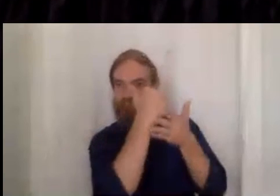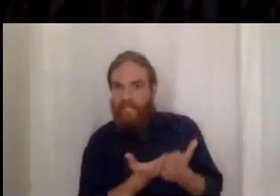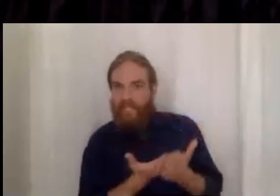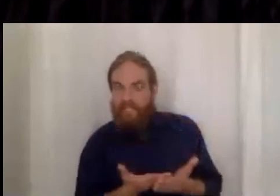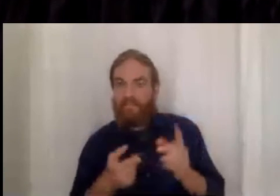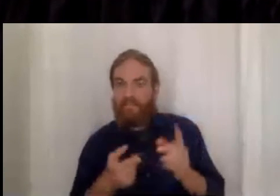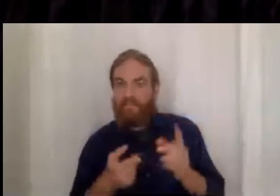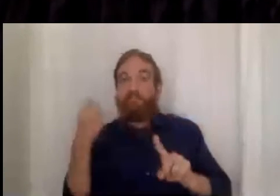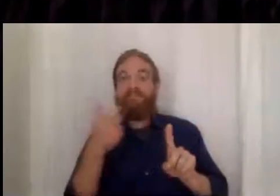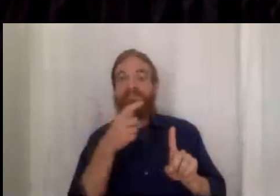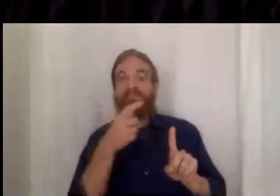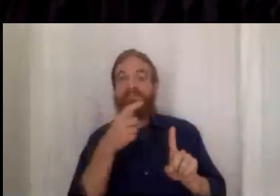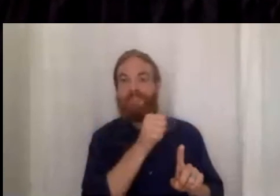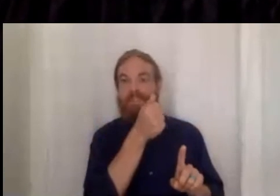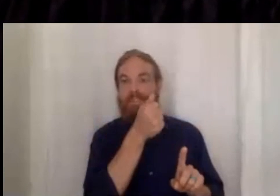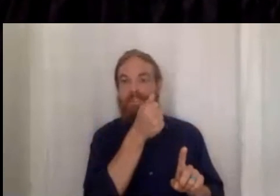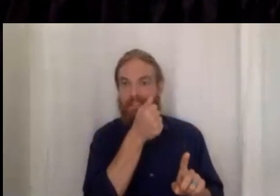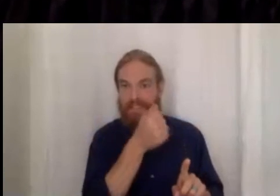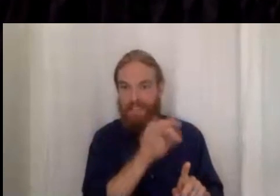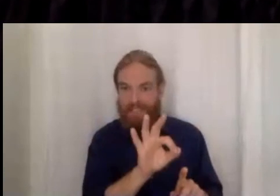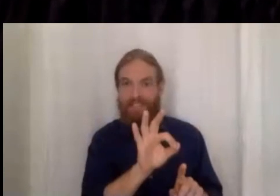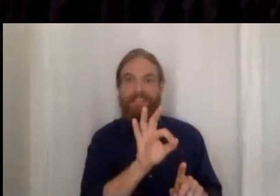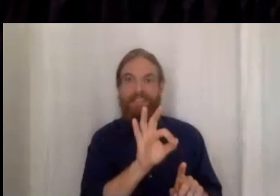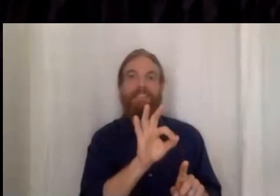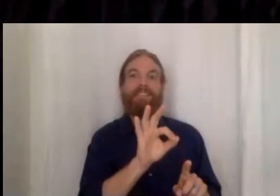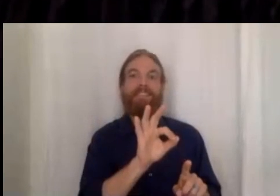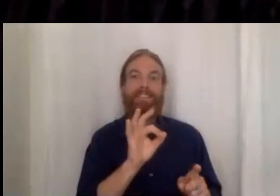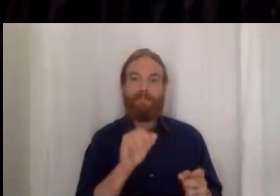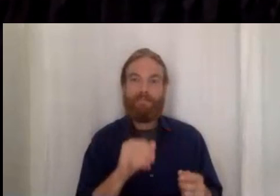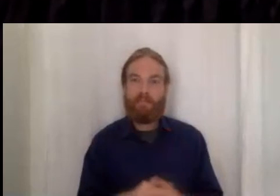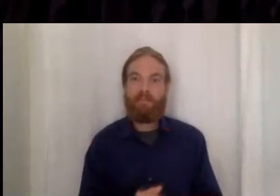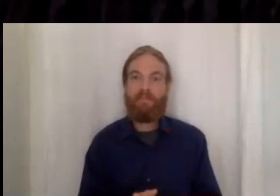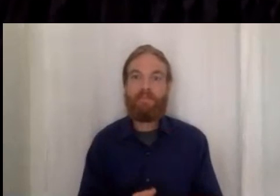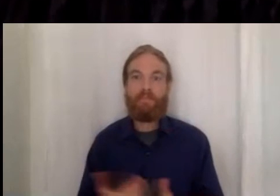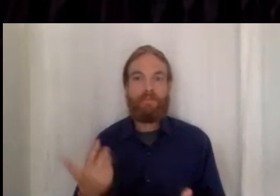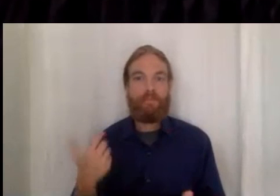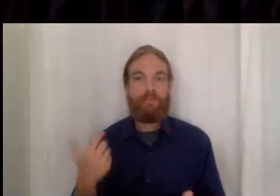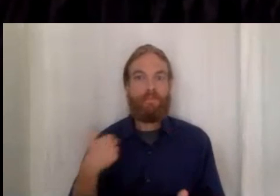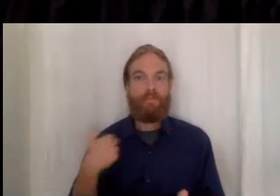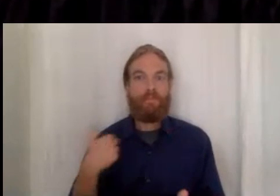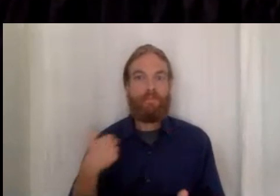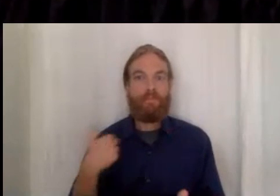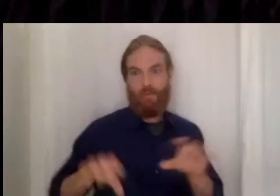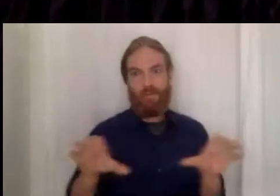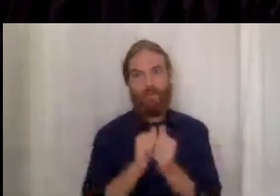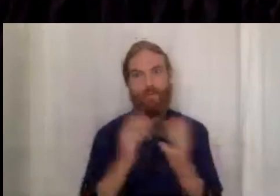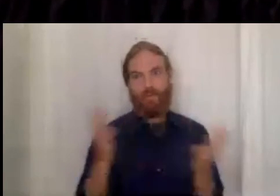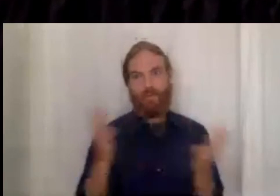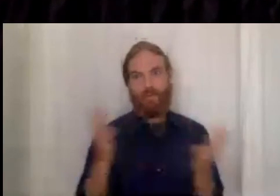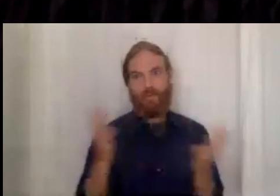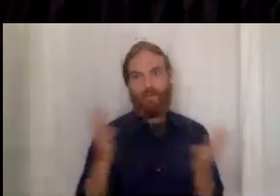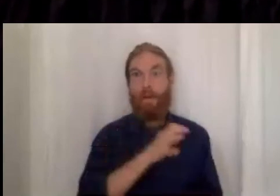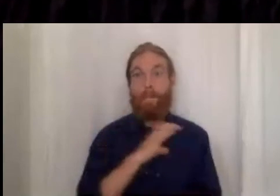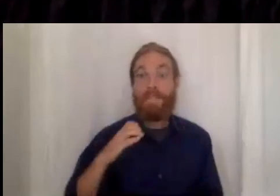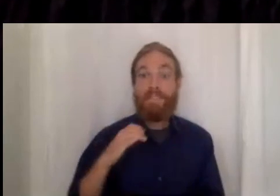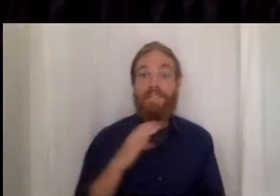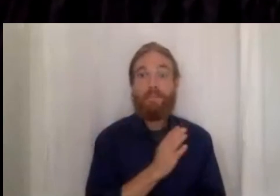Board of County Commissioners, so that's been a start. We do have a lot of funding with the different